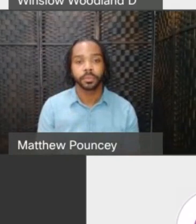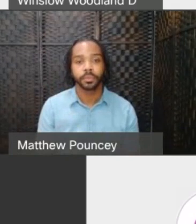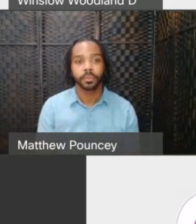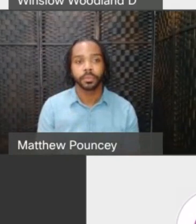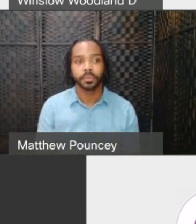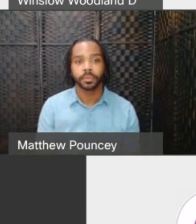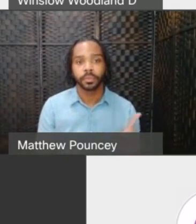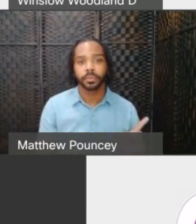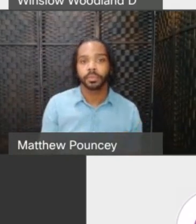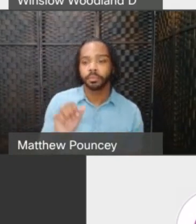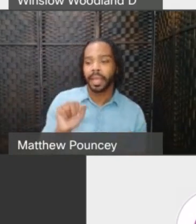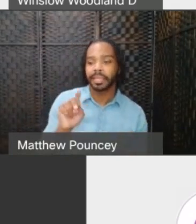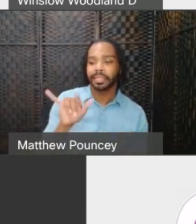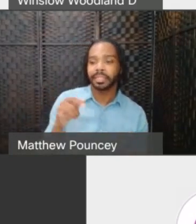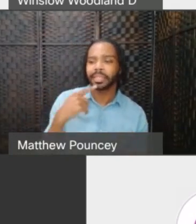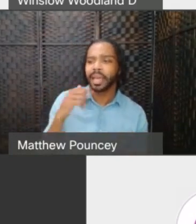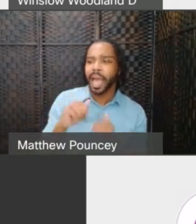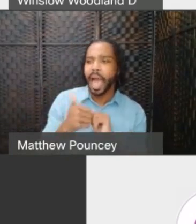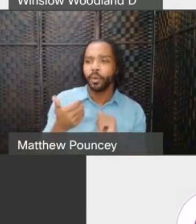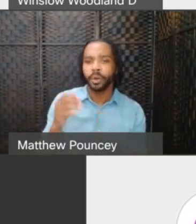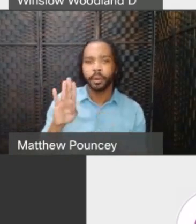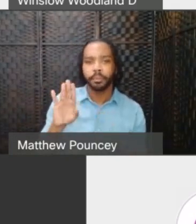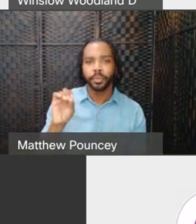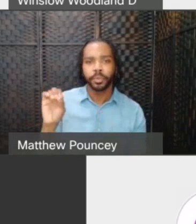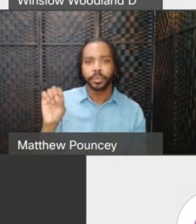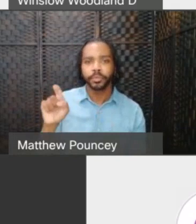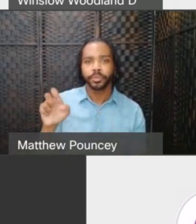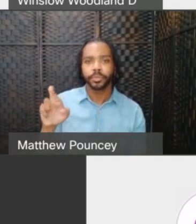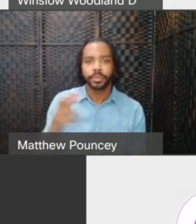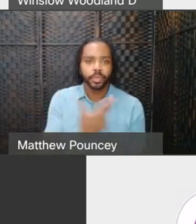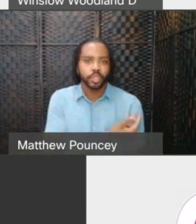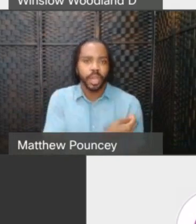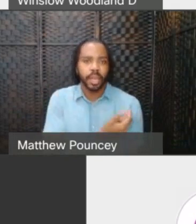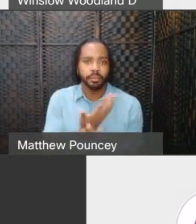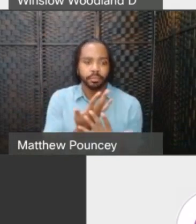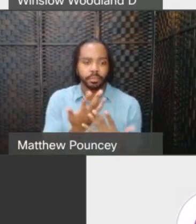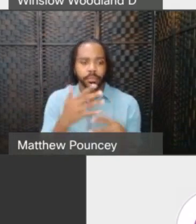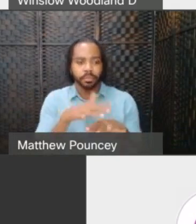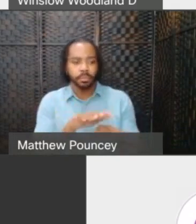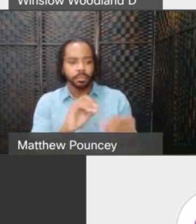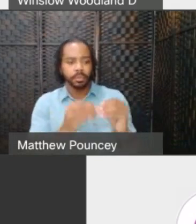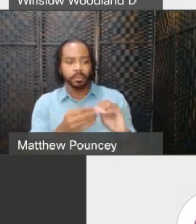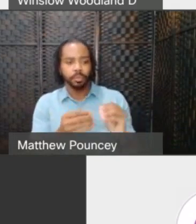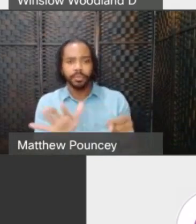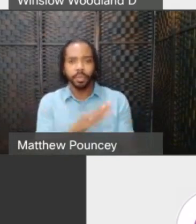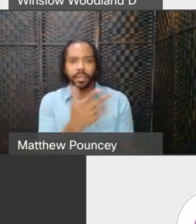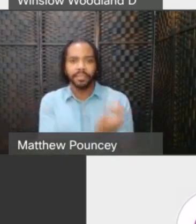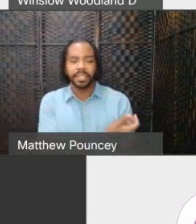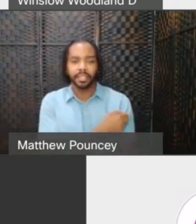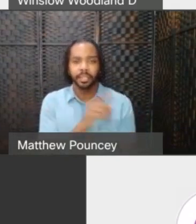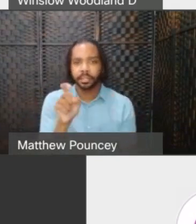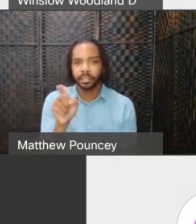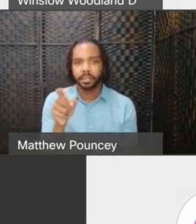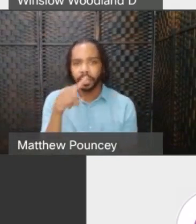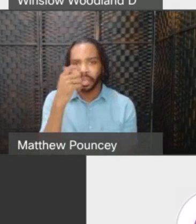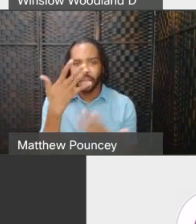How are boosters going to figure into the status of fully vaccinated, or does it not? Just So at this, asking because they don't want to